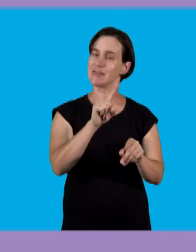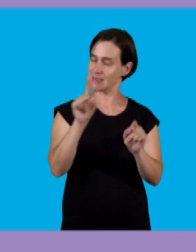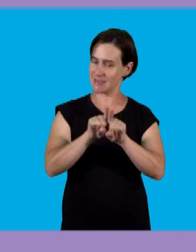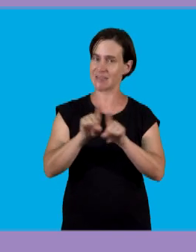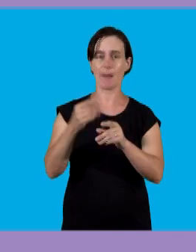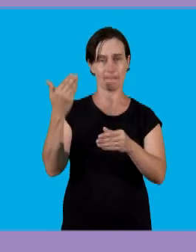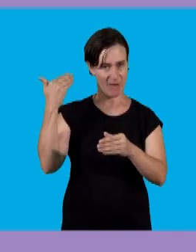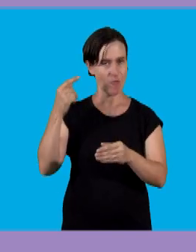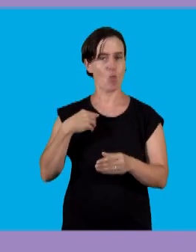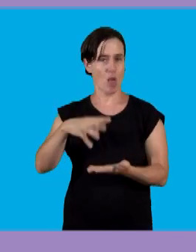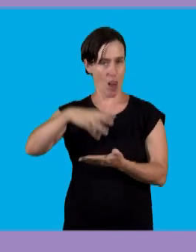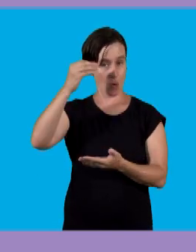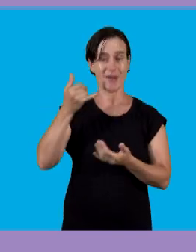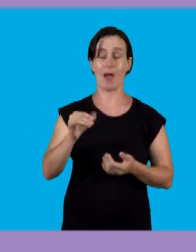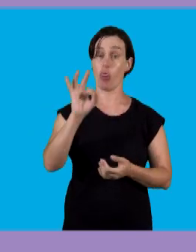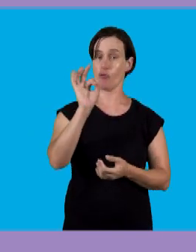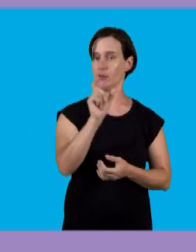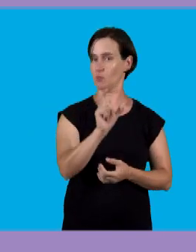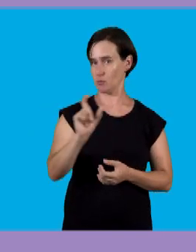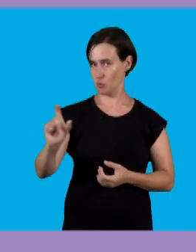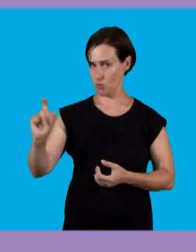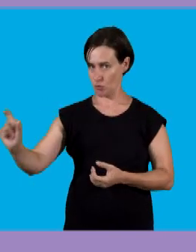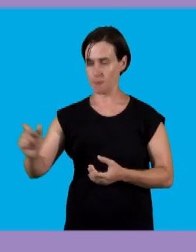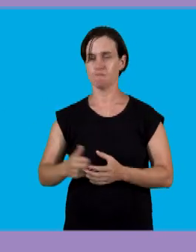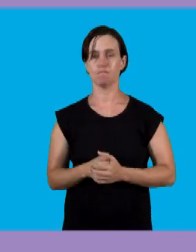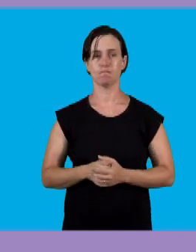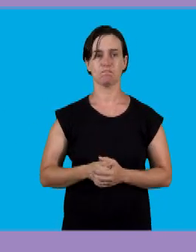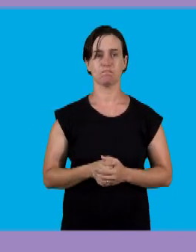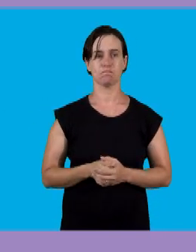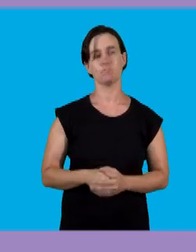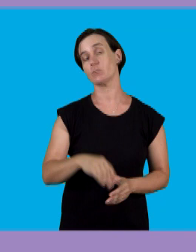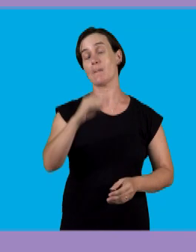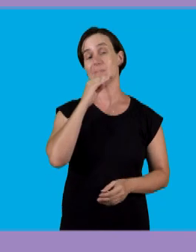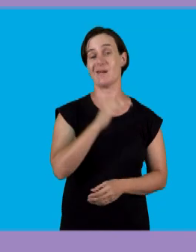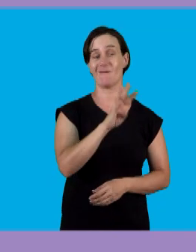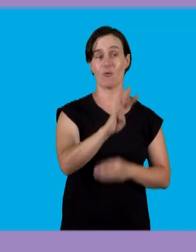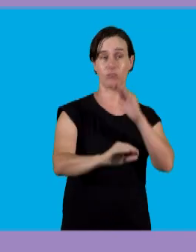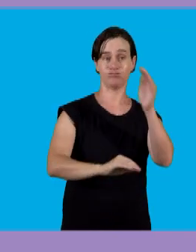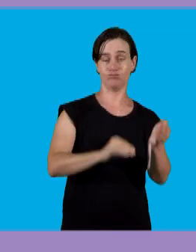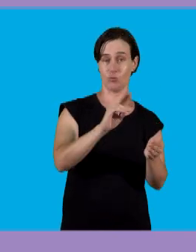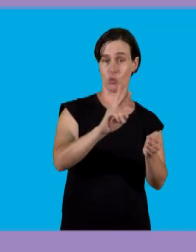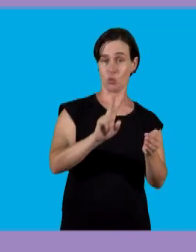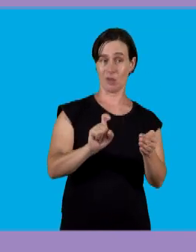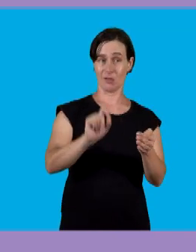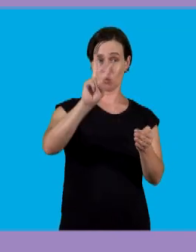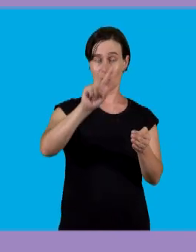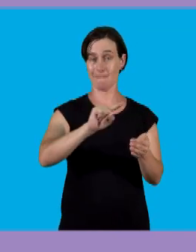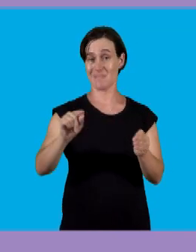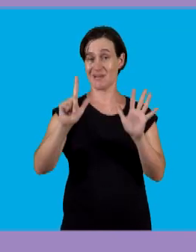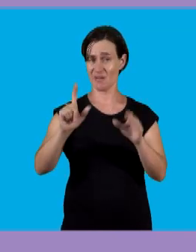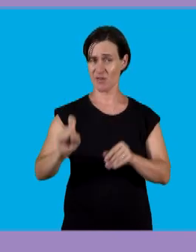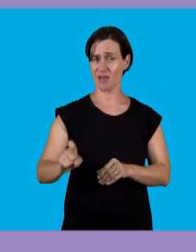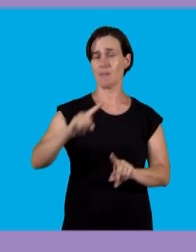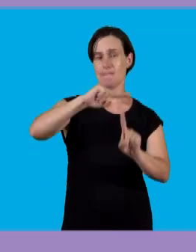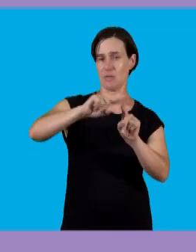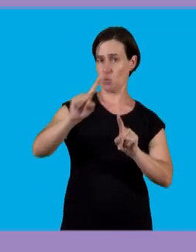but now we have 3 terms. So we have 4 multiplied by 2x squared